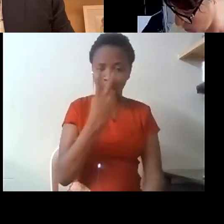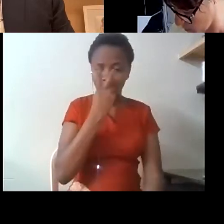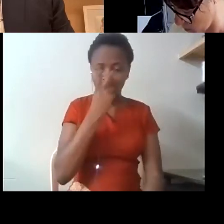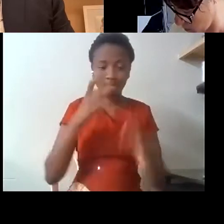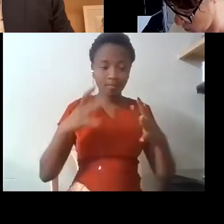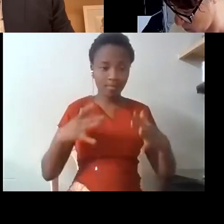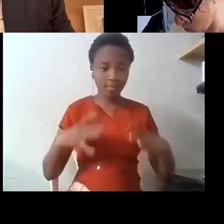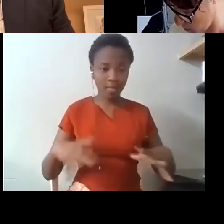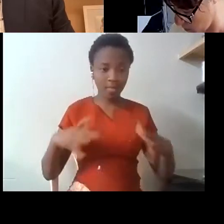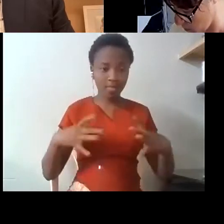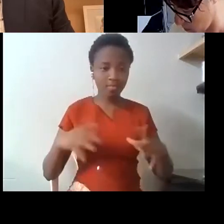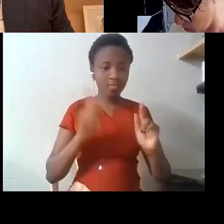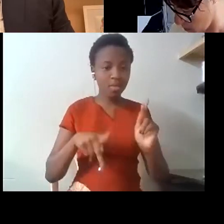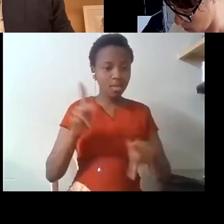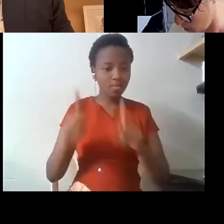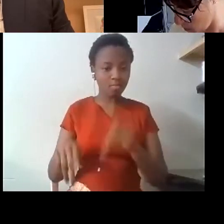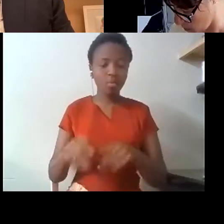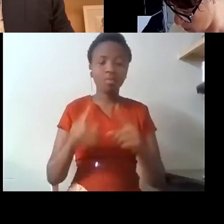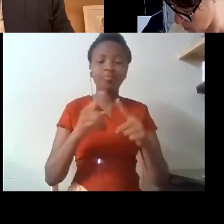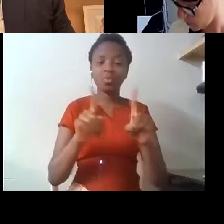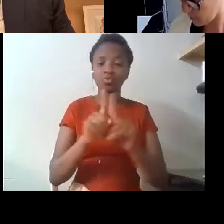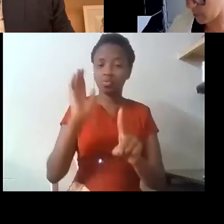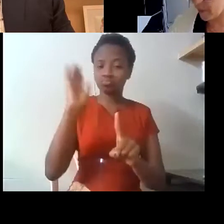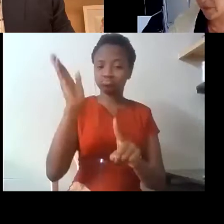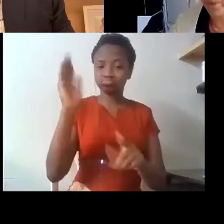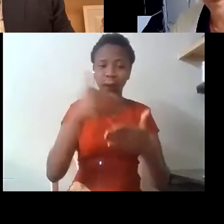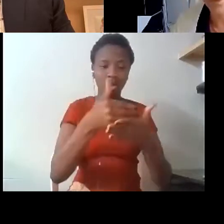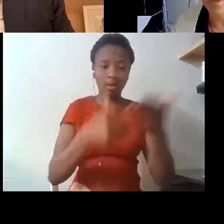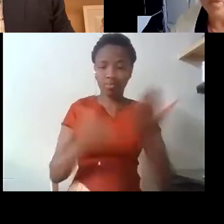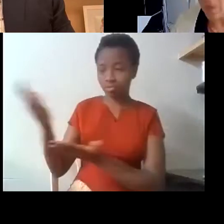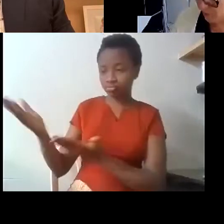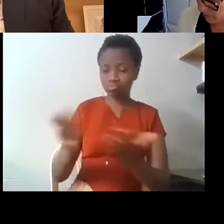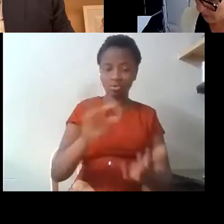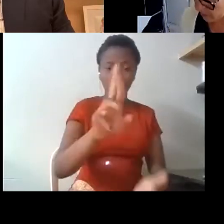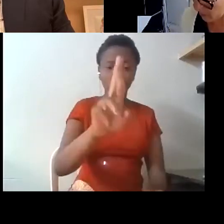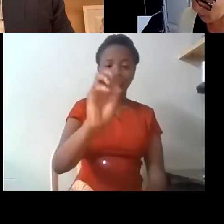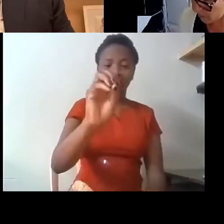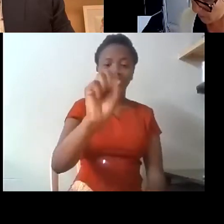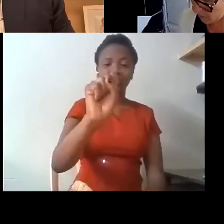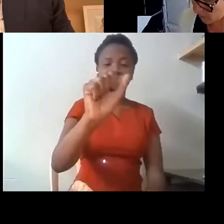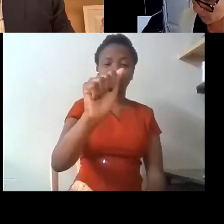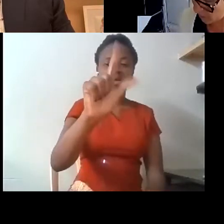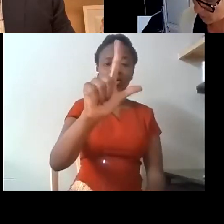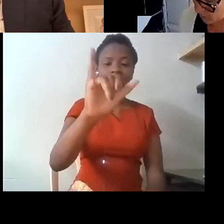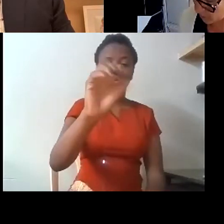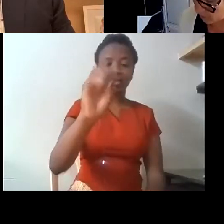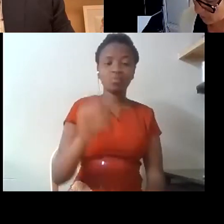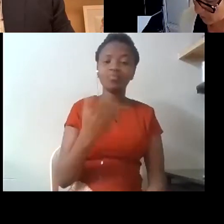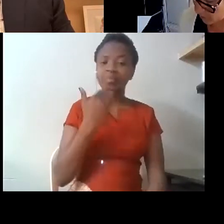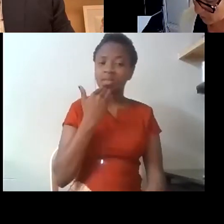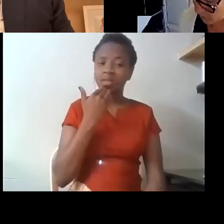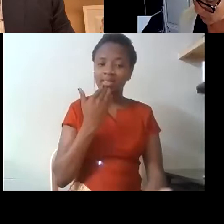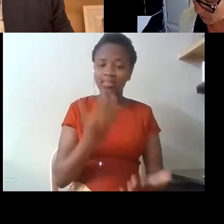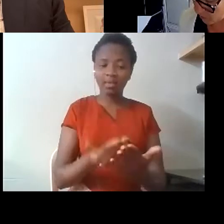active regional members, presenting this report. So Rosario, Thanks for participating. Sorry for asking you